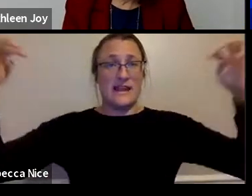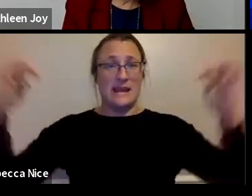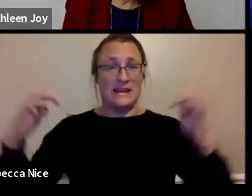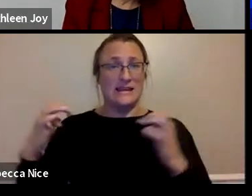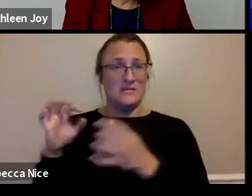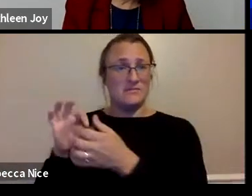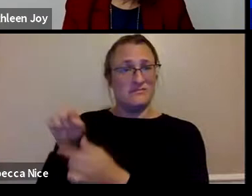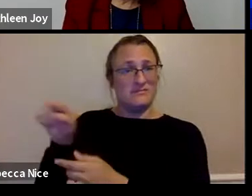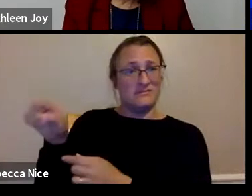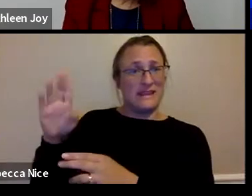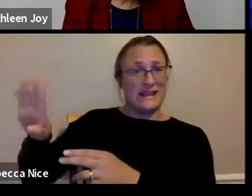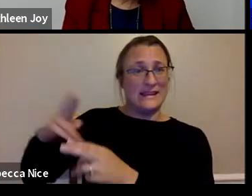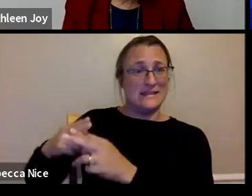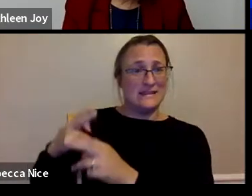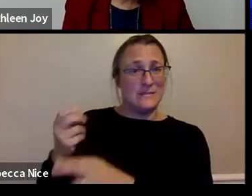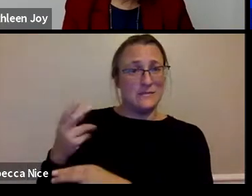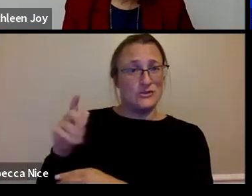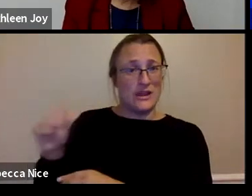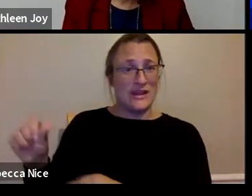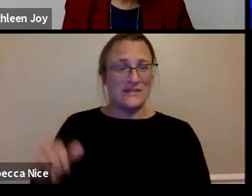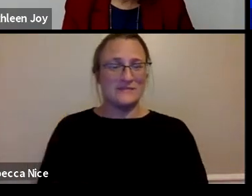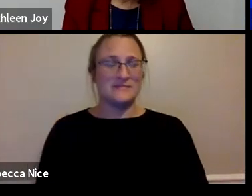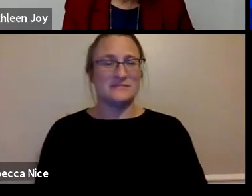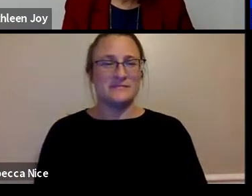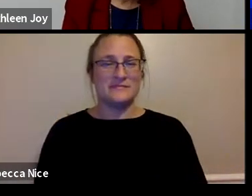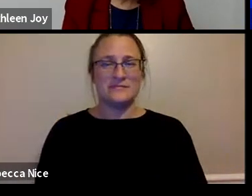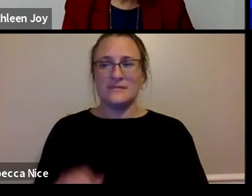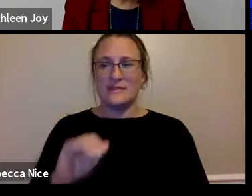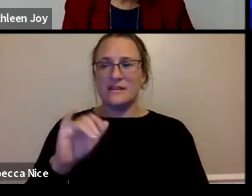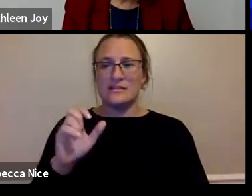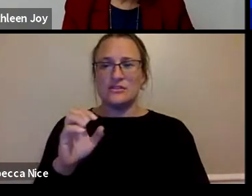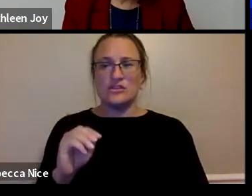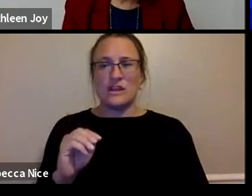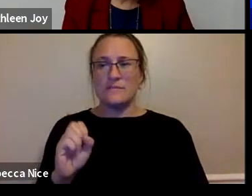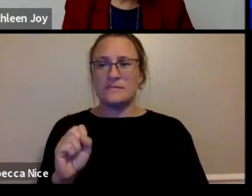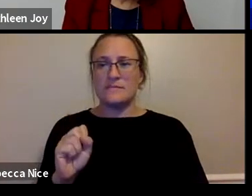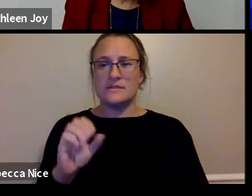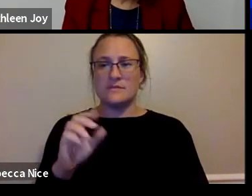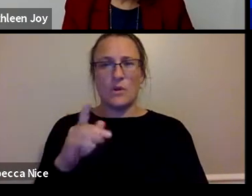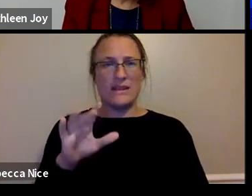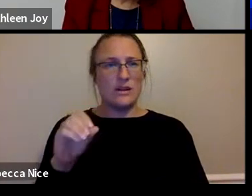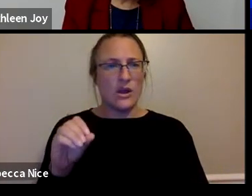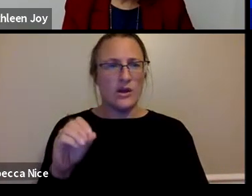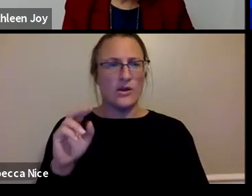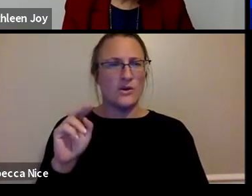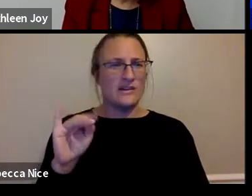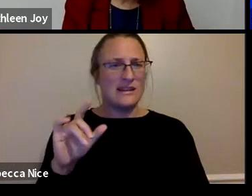James Bulino, Nicholas Apice,